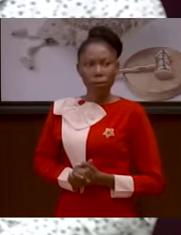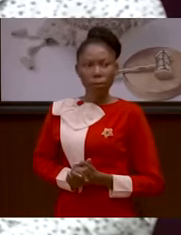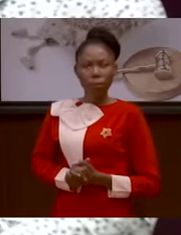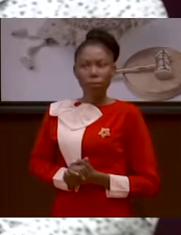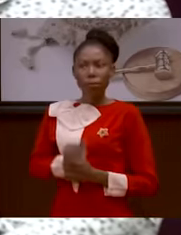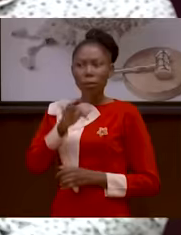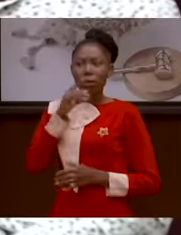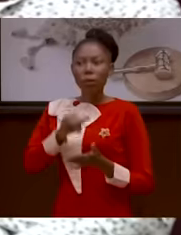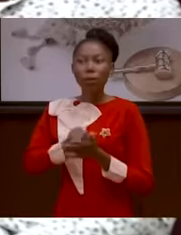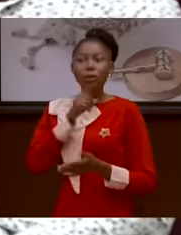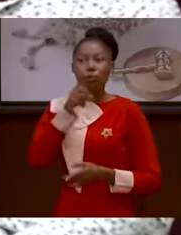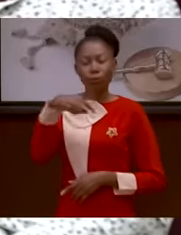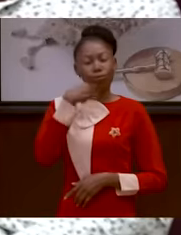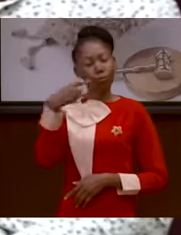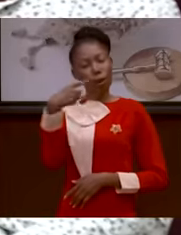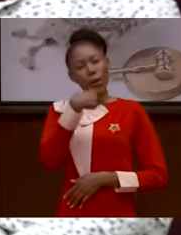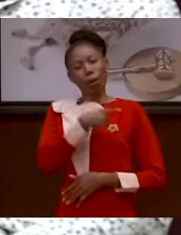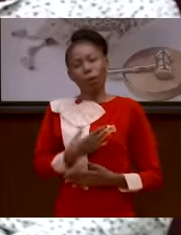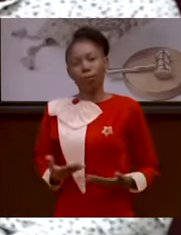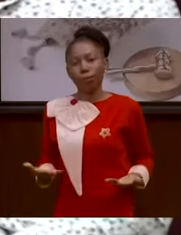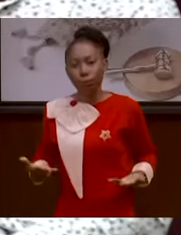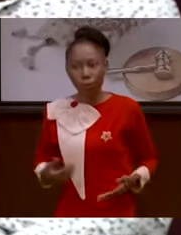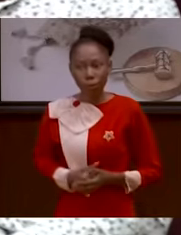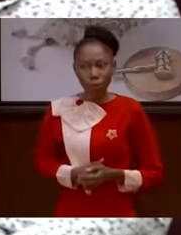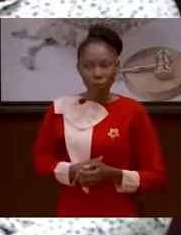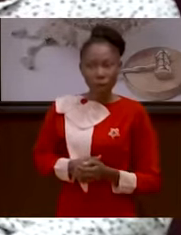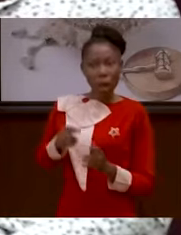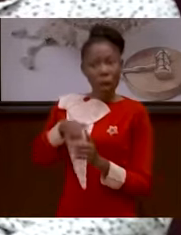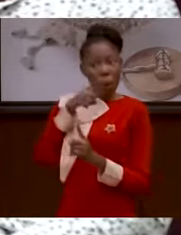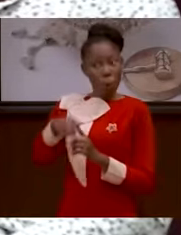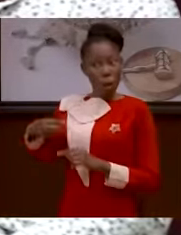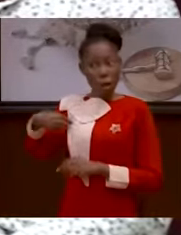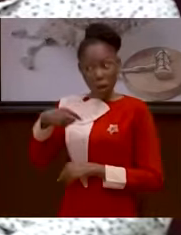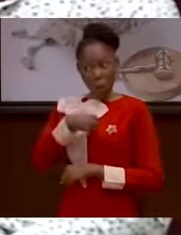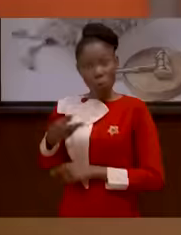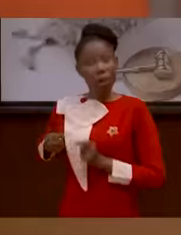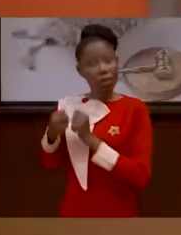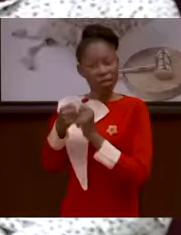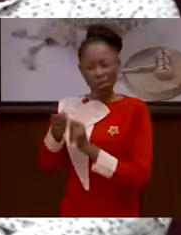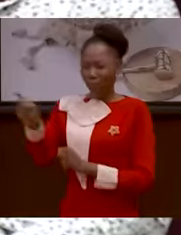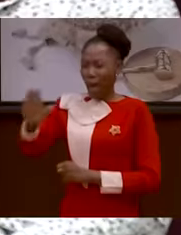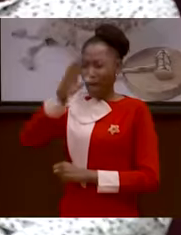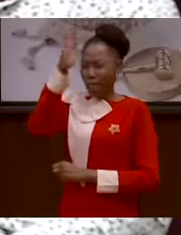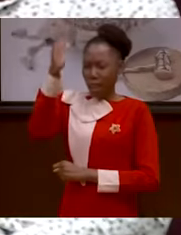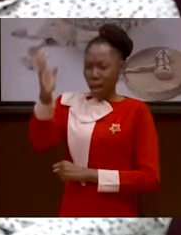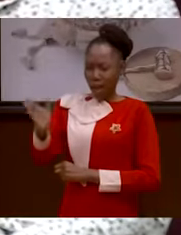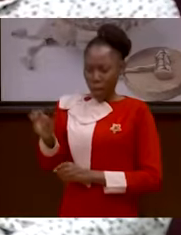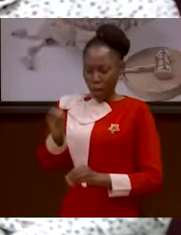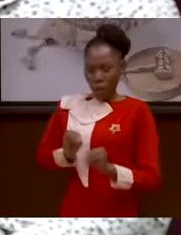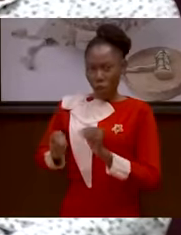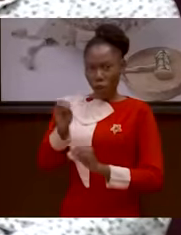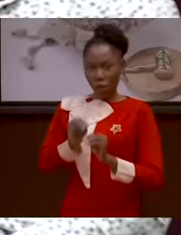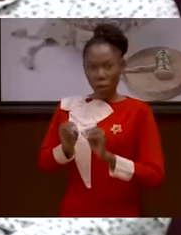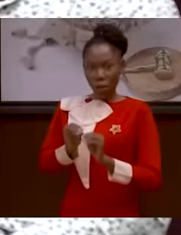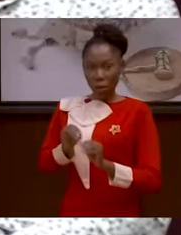Is that true? It's a lie. What happened? When we are together, he has not been doing anything.